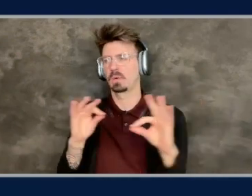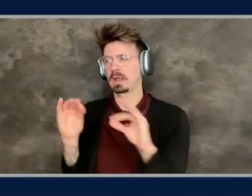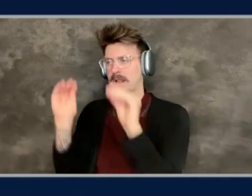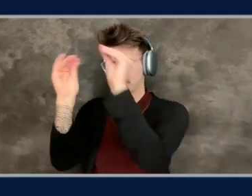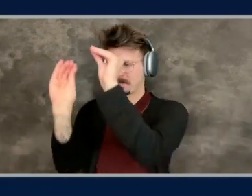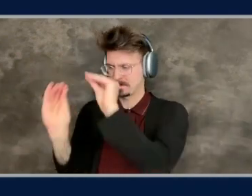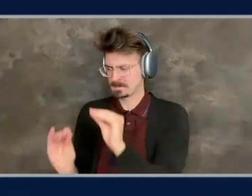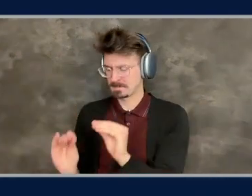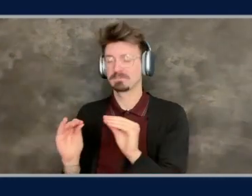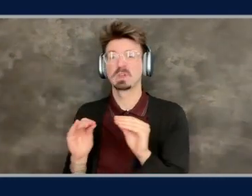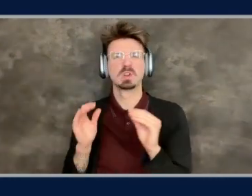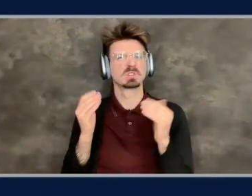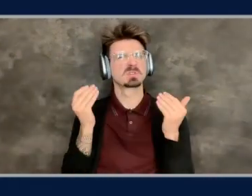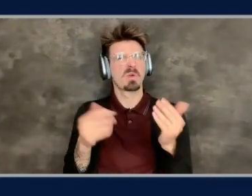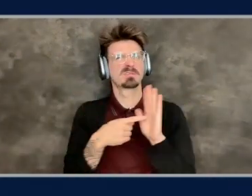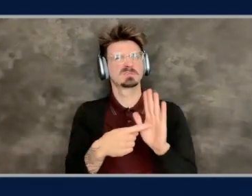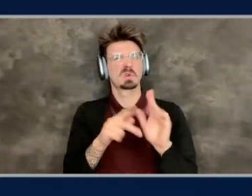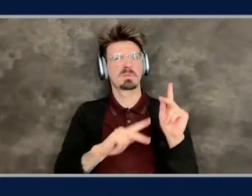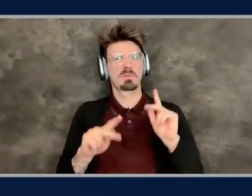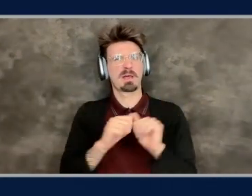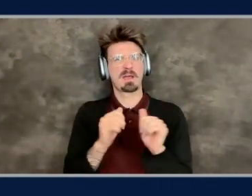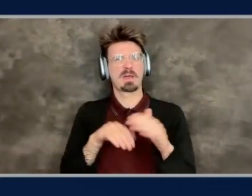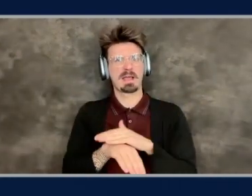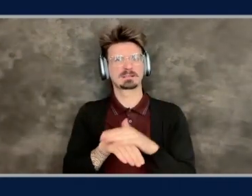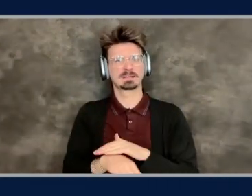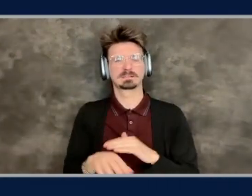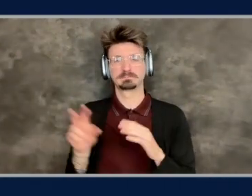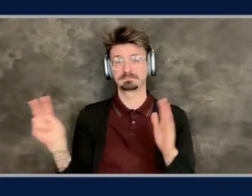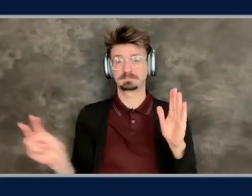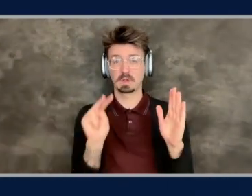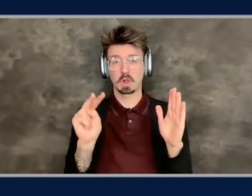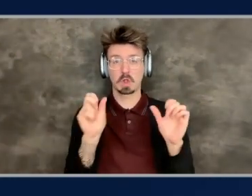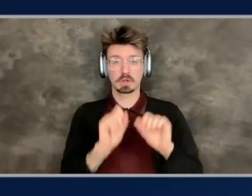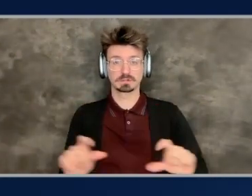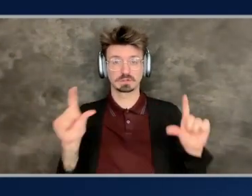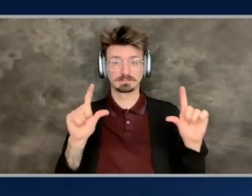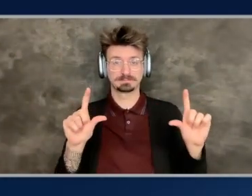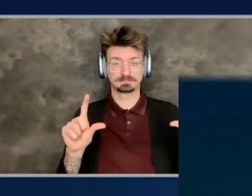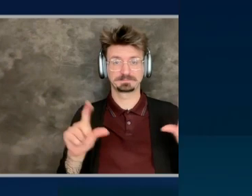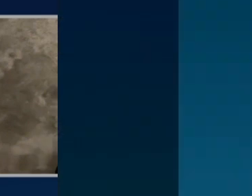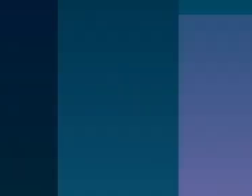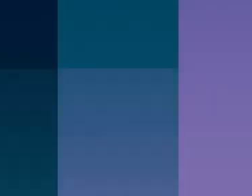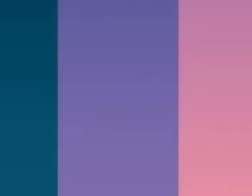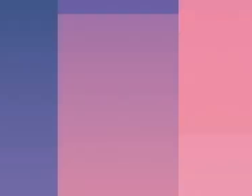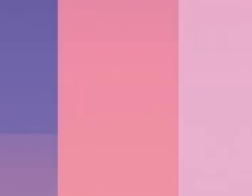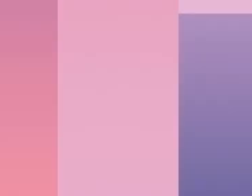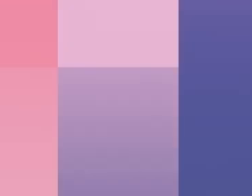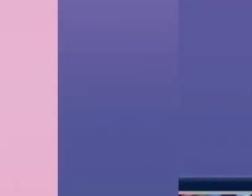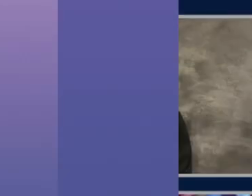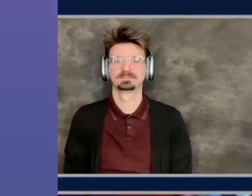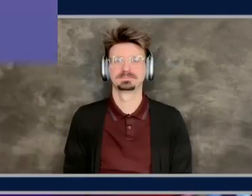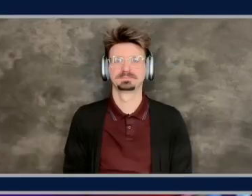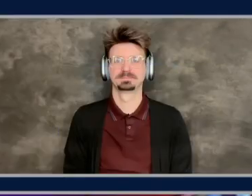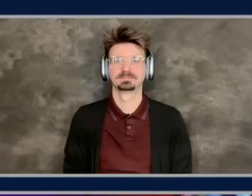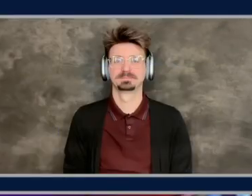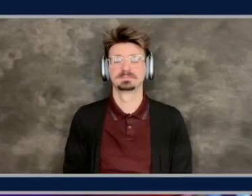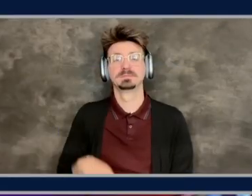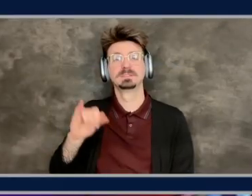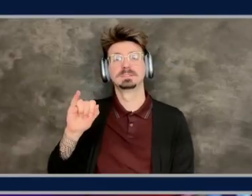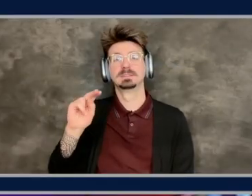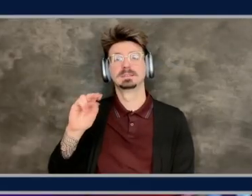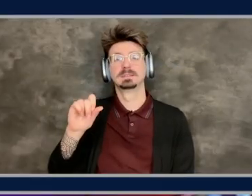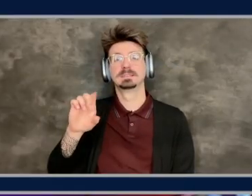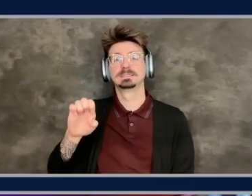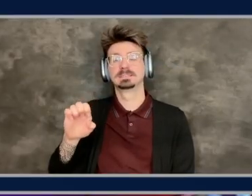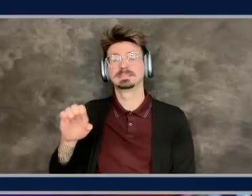James. Yeah, so if we have a look on screen, we've got our instance finder, which is this is a great way to kind of trigger it from